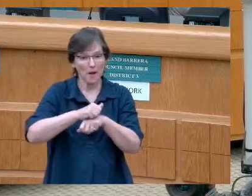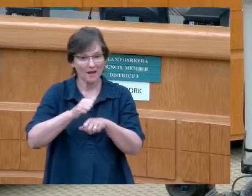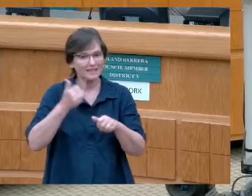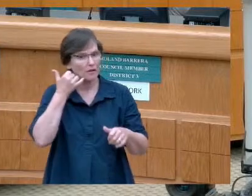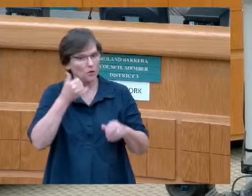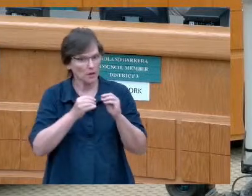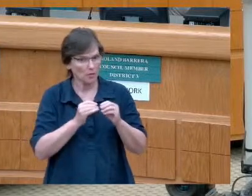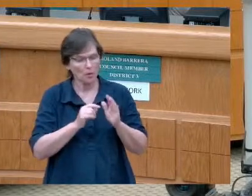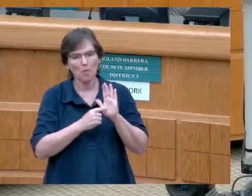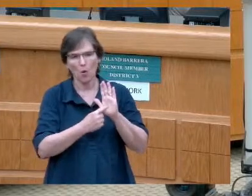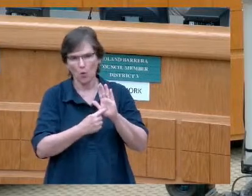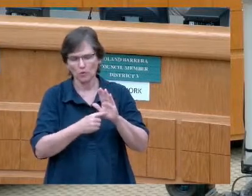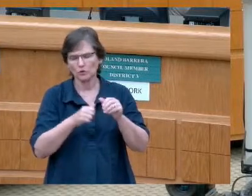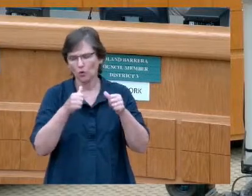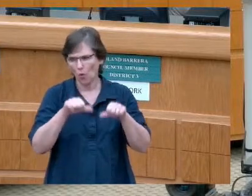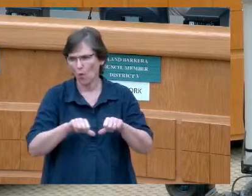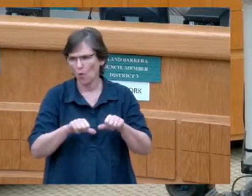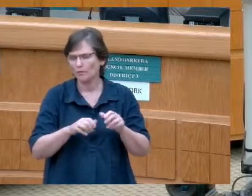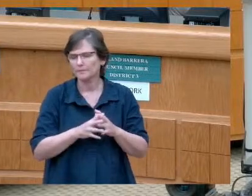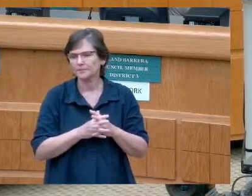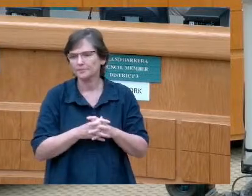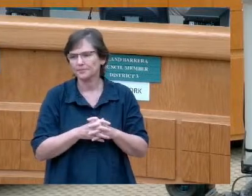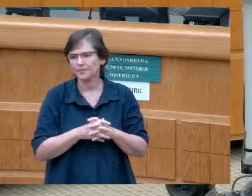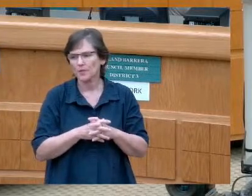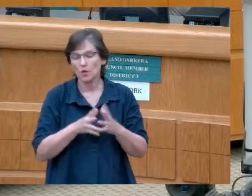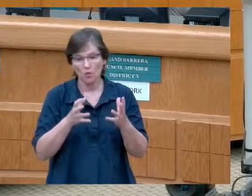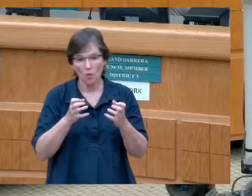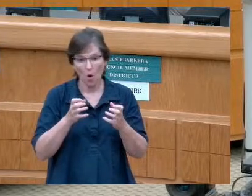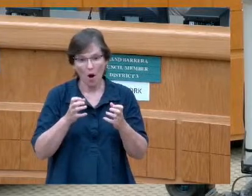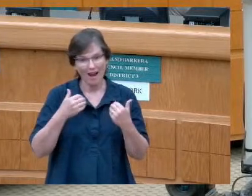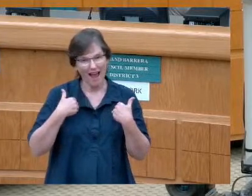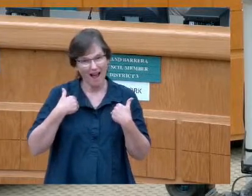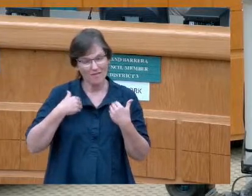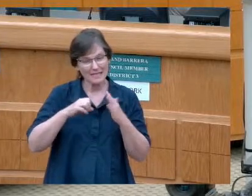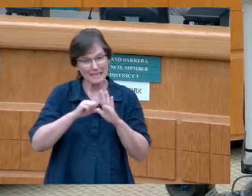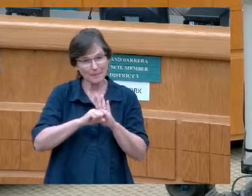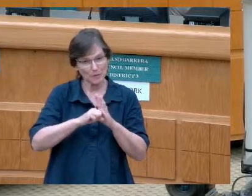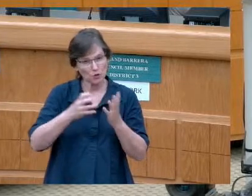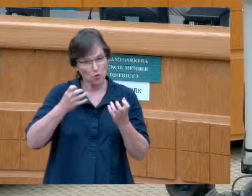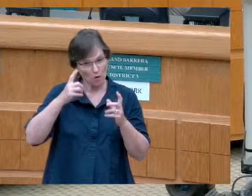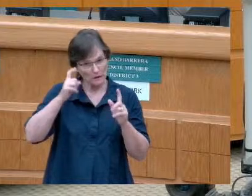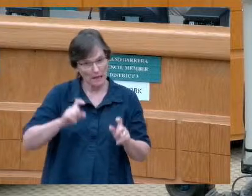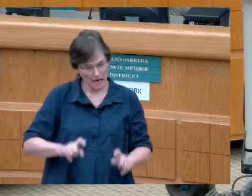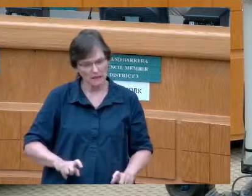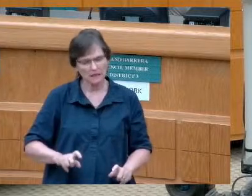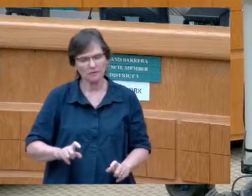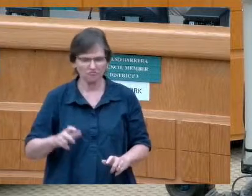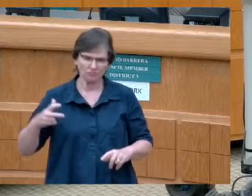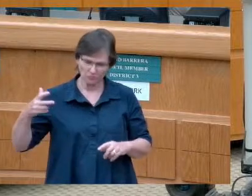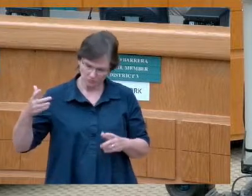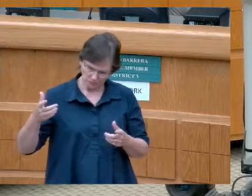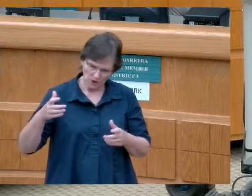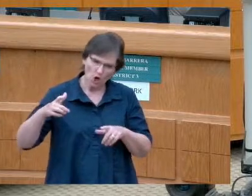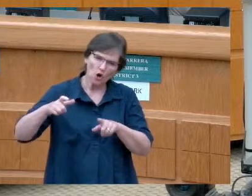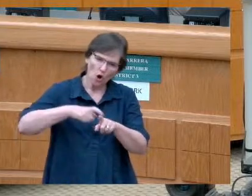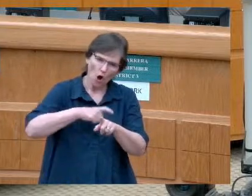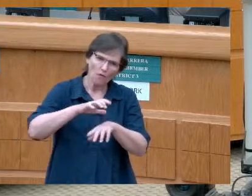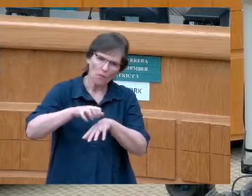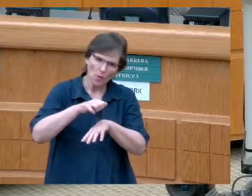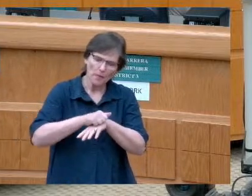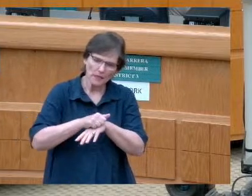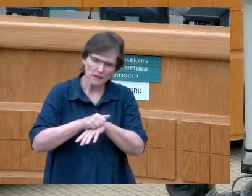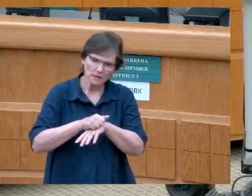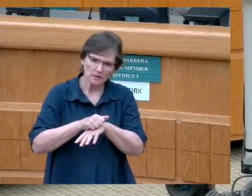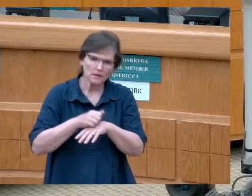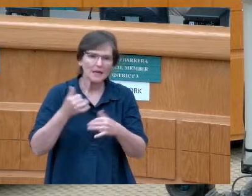COVID-19 and would like to get tested. We continue to see COVID deaths reported daily. Today we had 10.